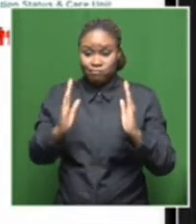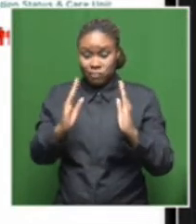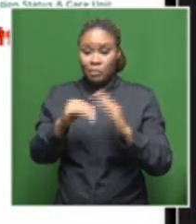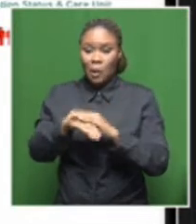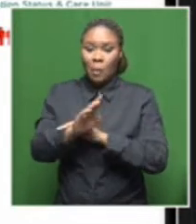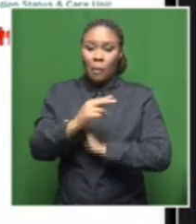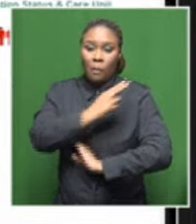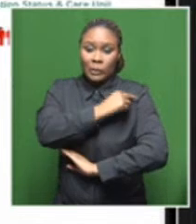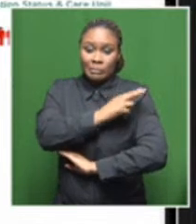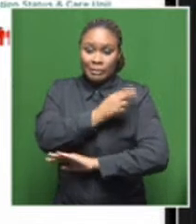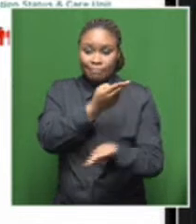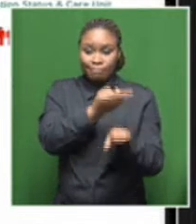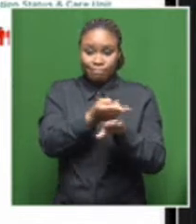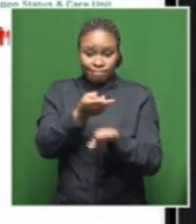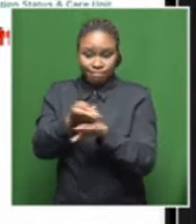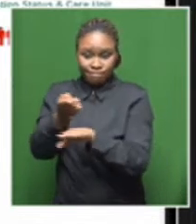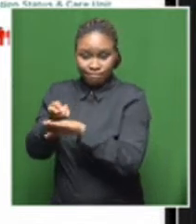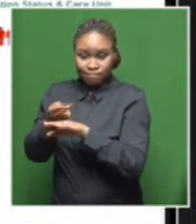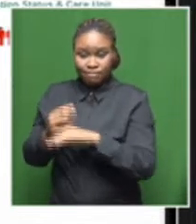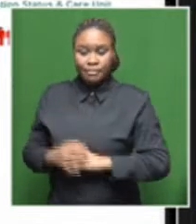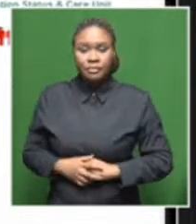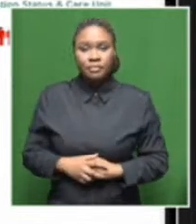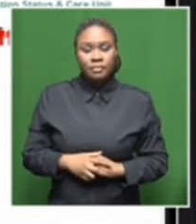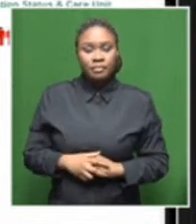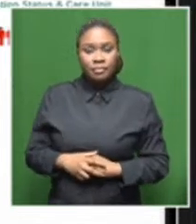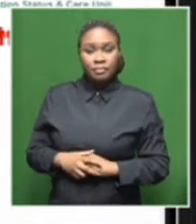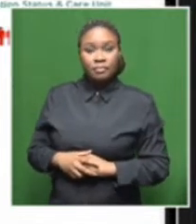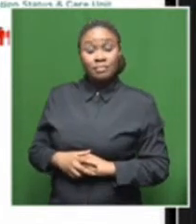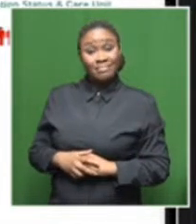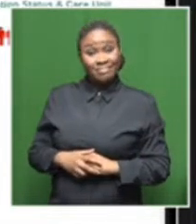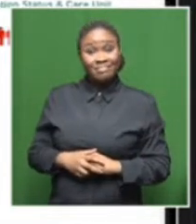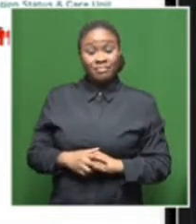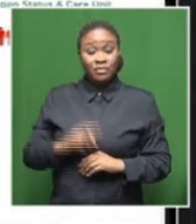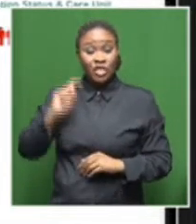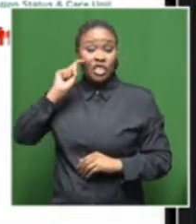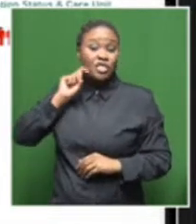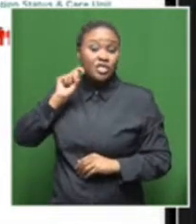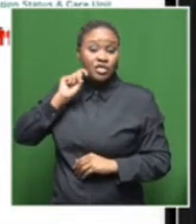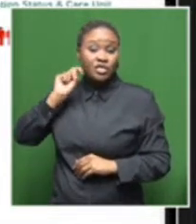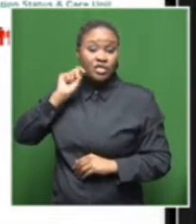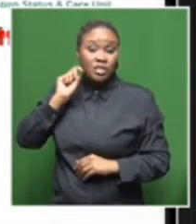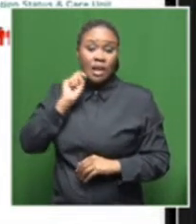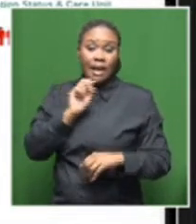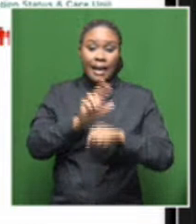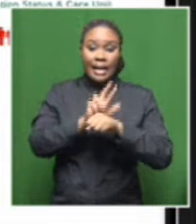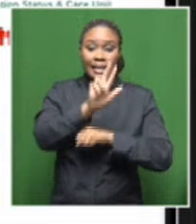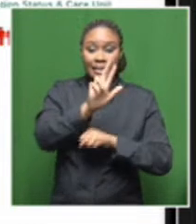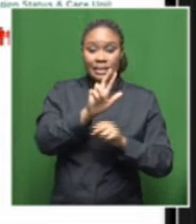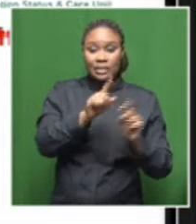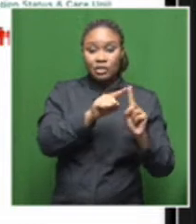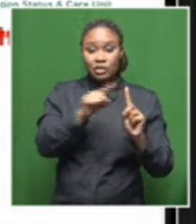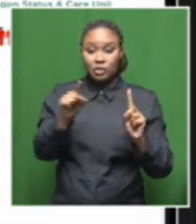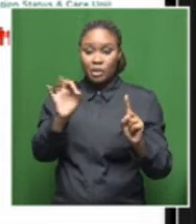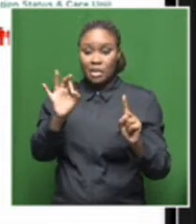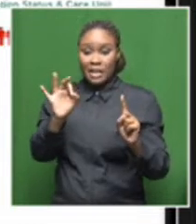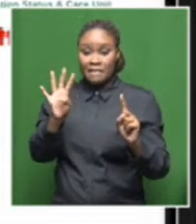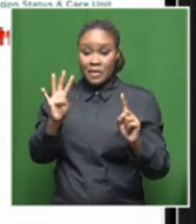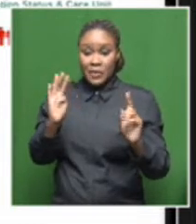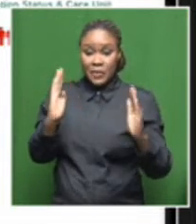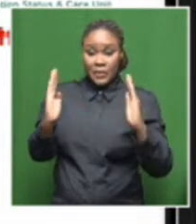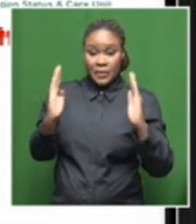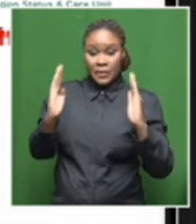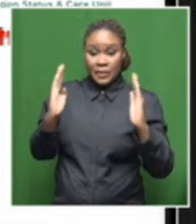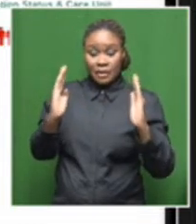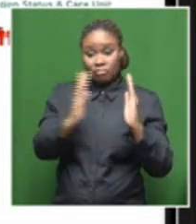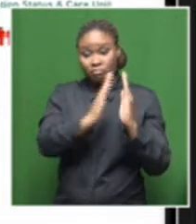ago. But this is the concern, is in the 18 to 34-year-olds, it's such a huge proportion of